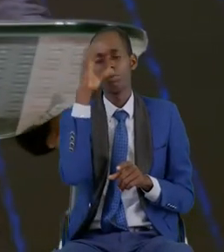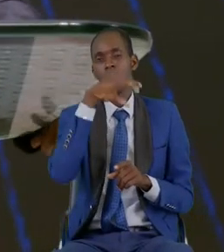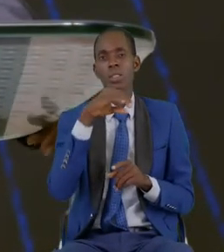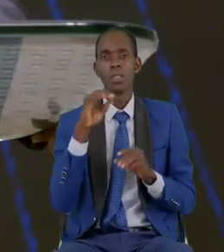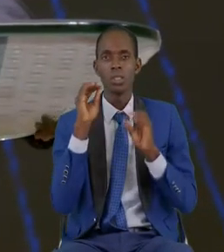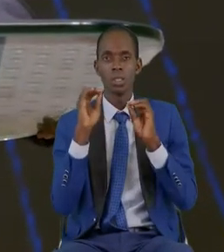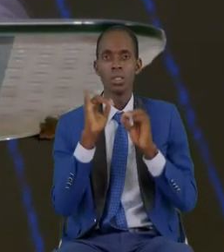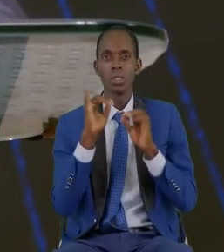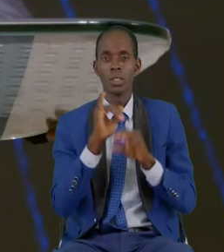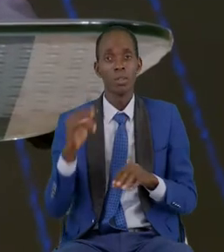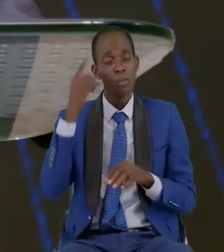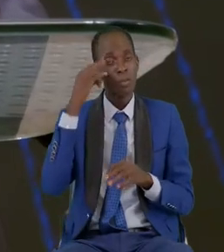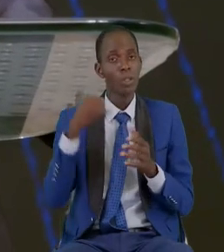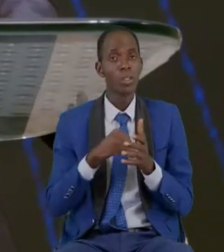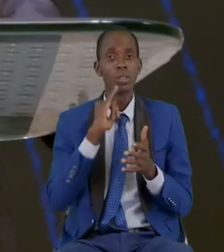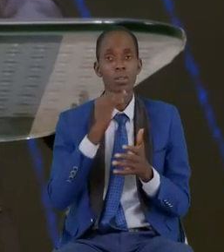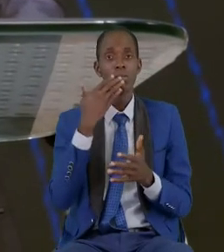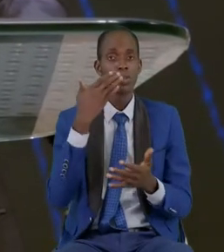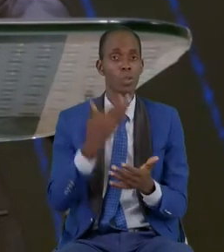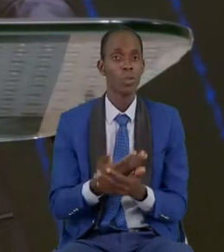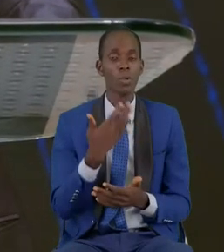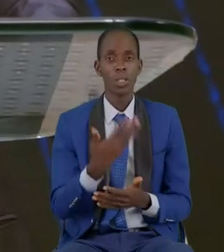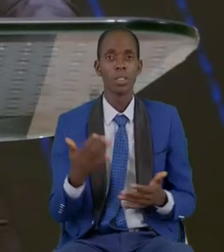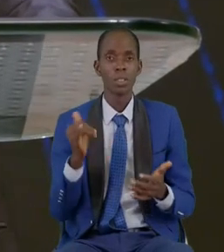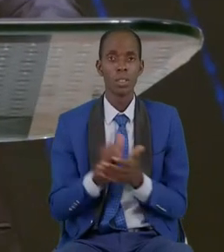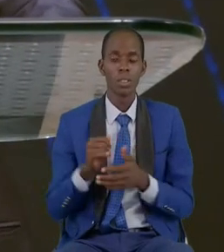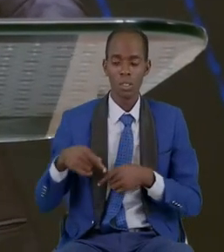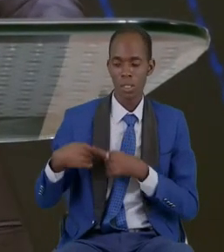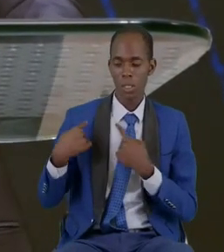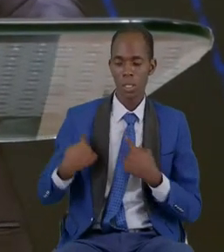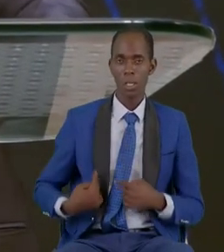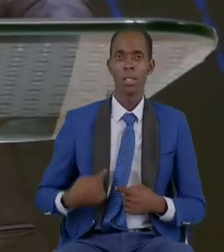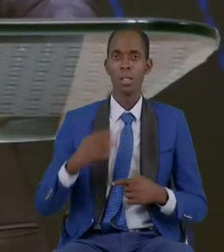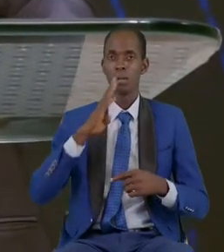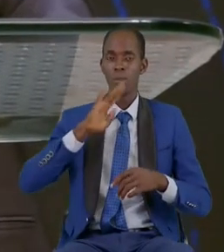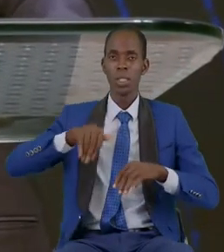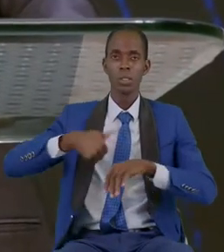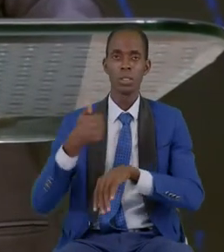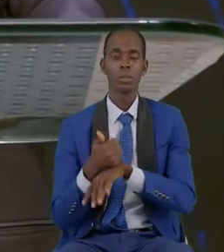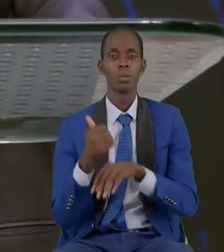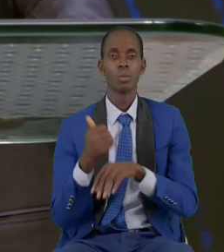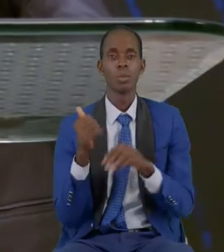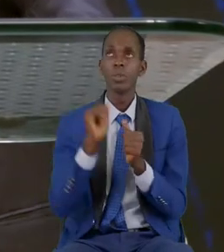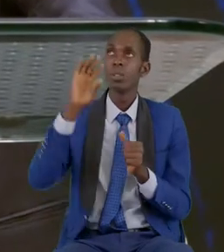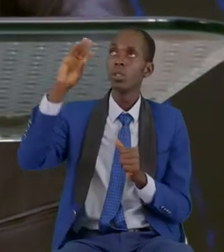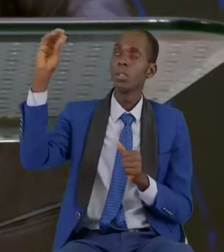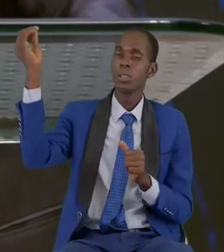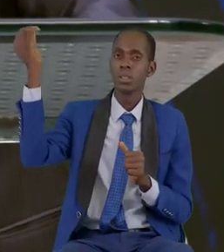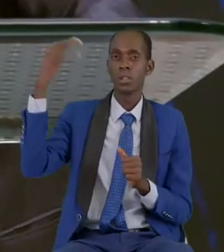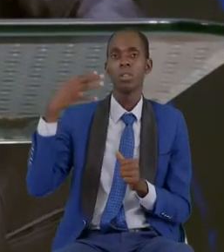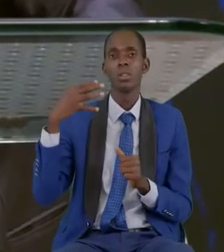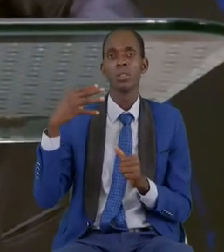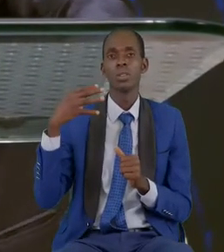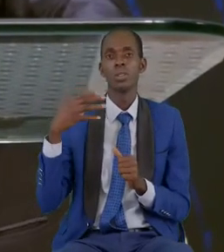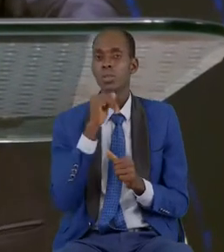a good thing that the heart be established with grace, not with meats, which have